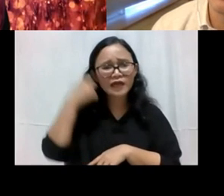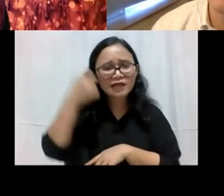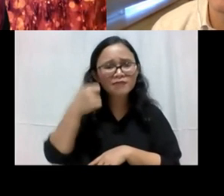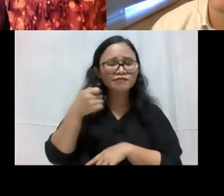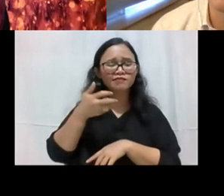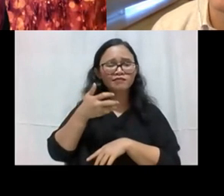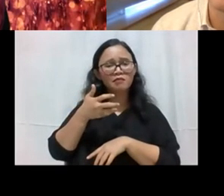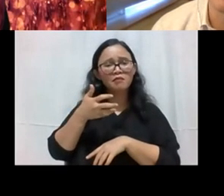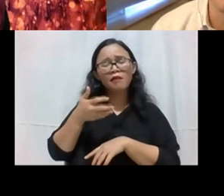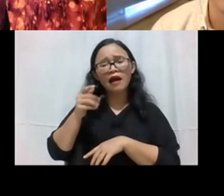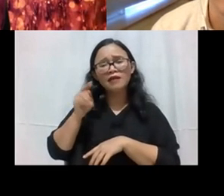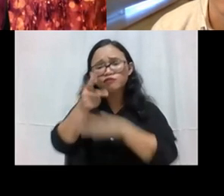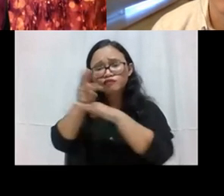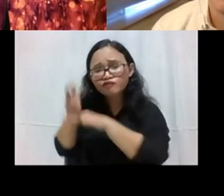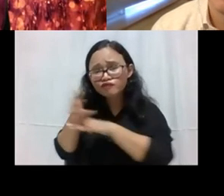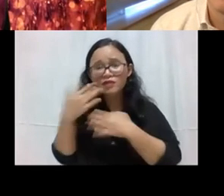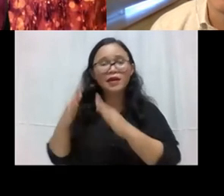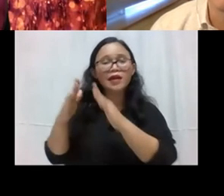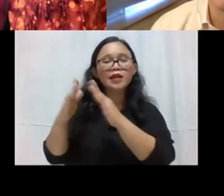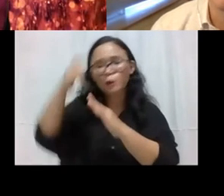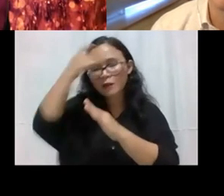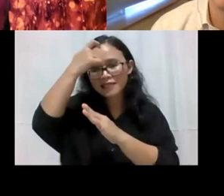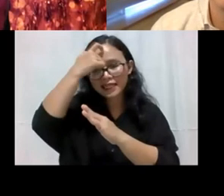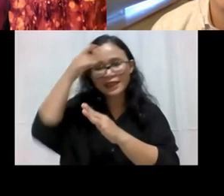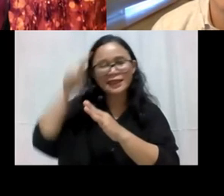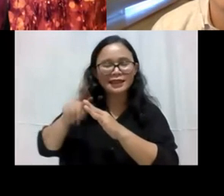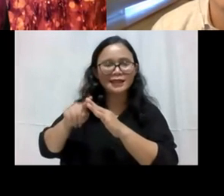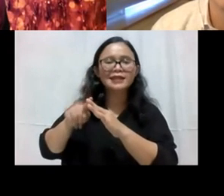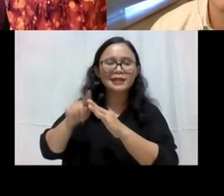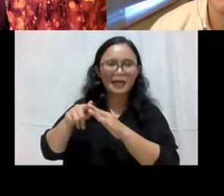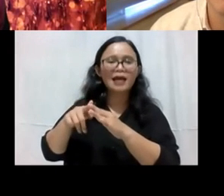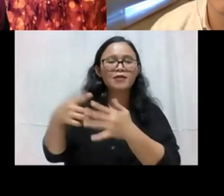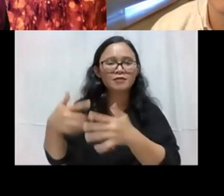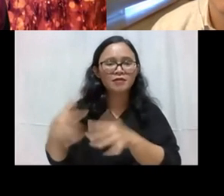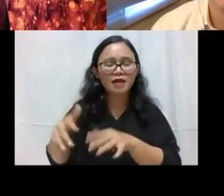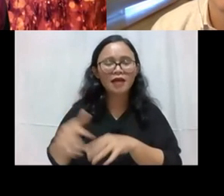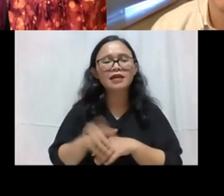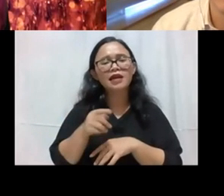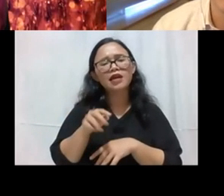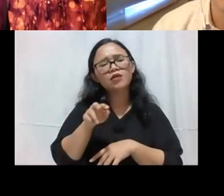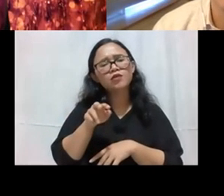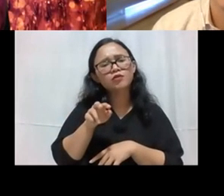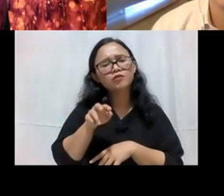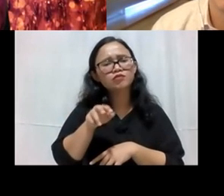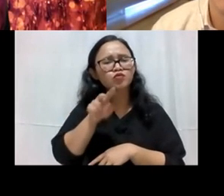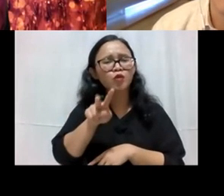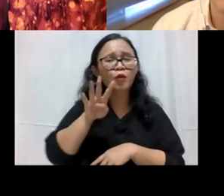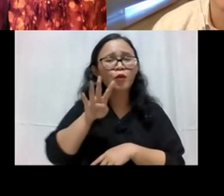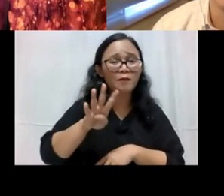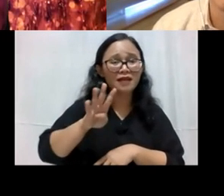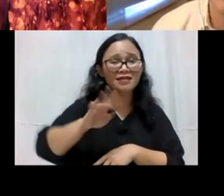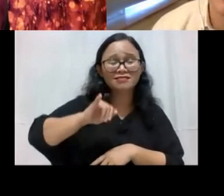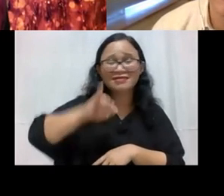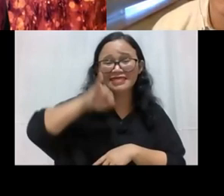big hospital system in New York. And during 24 hours, 1,700 medical workers working at the